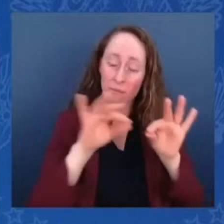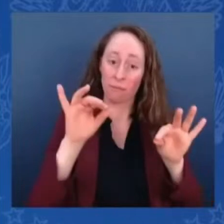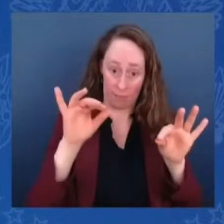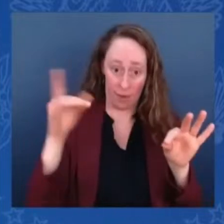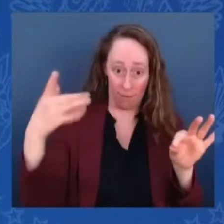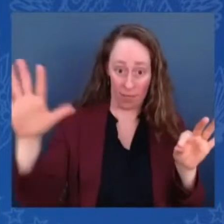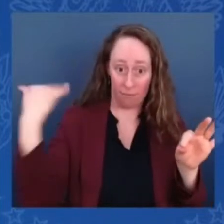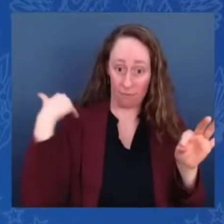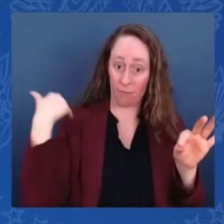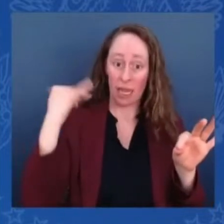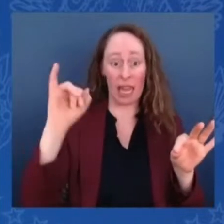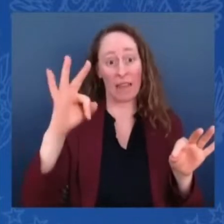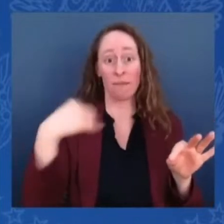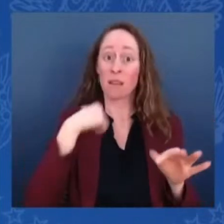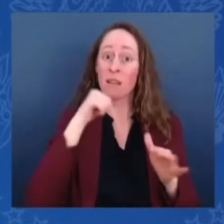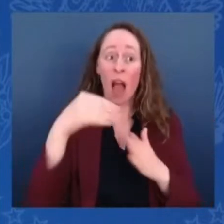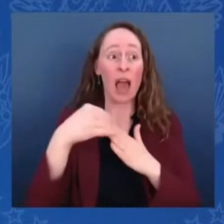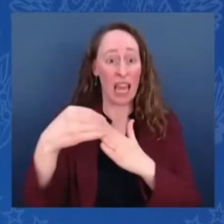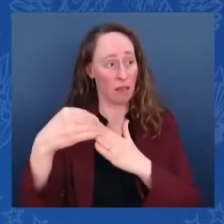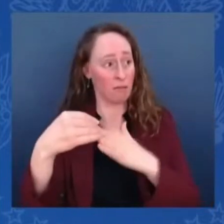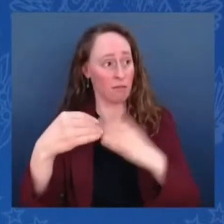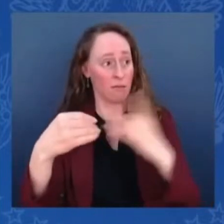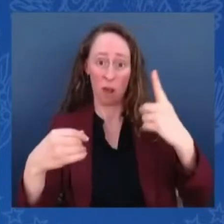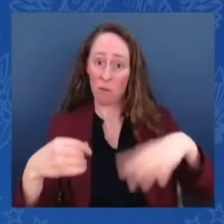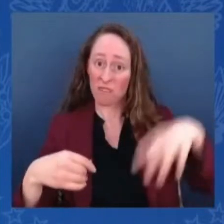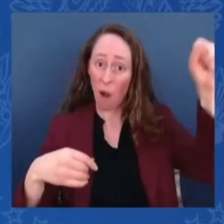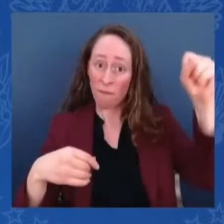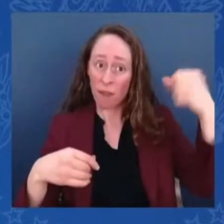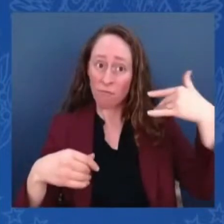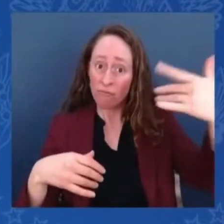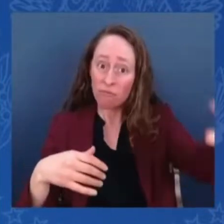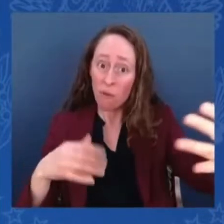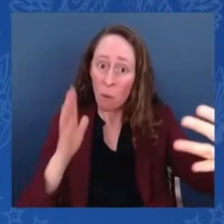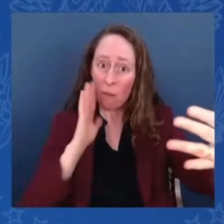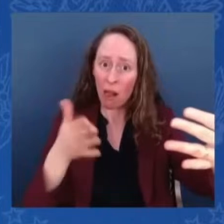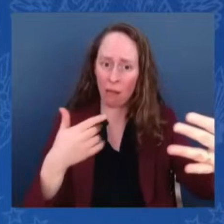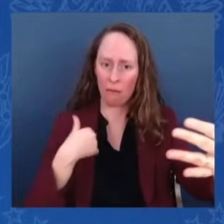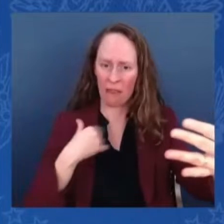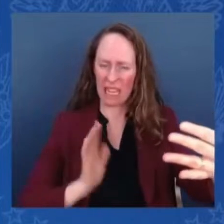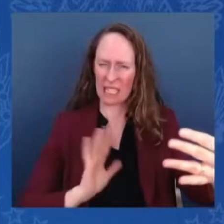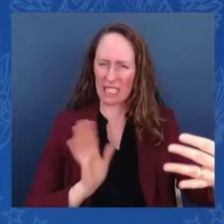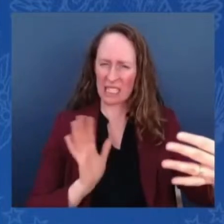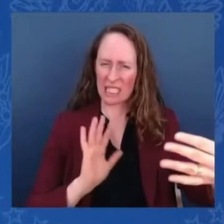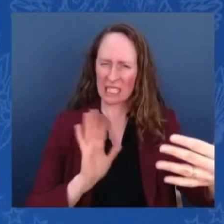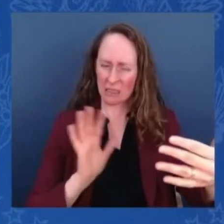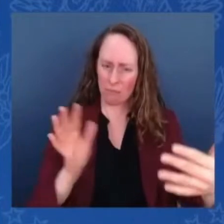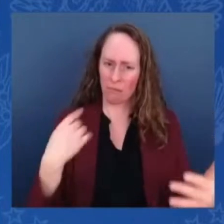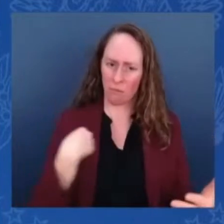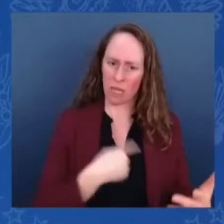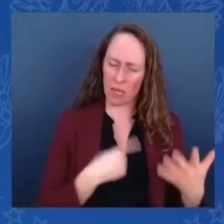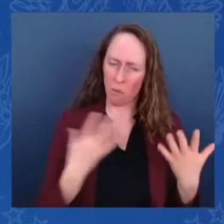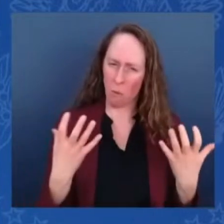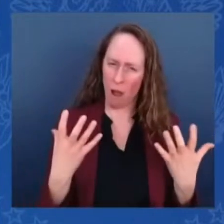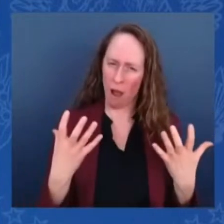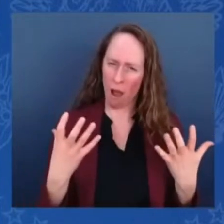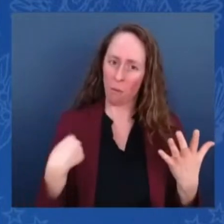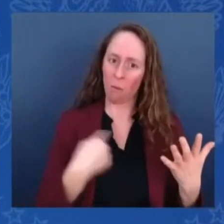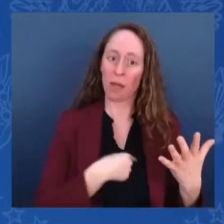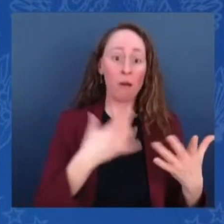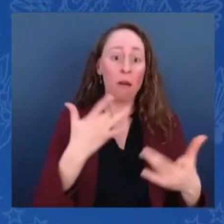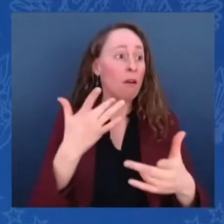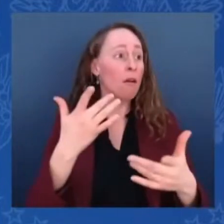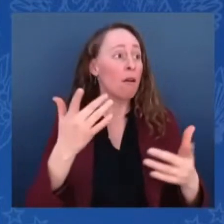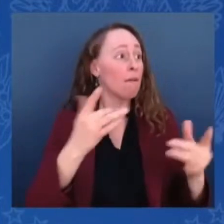be doing it, and probably not in a way that advances our interests or values. Or maybe no one's doing it, and then we're likely to